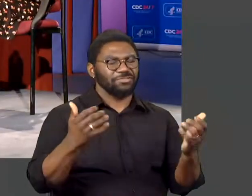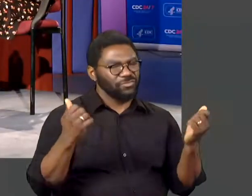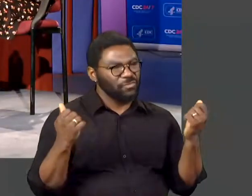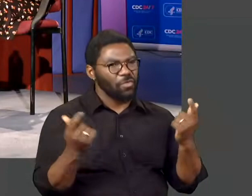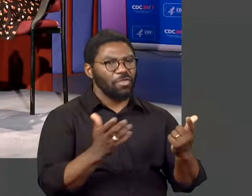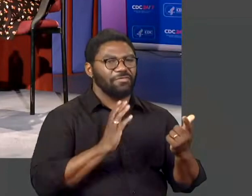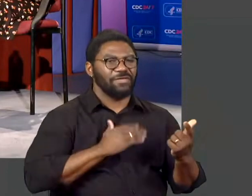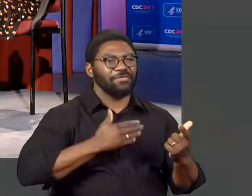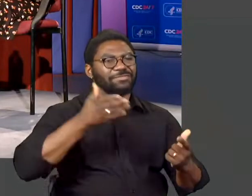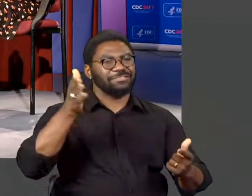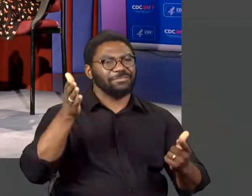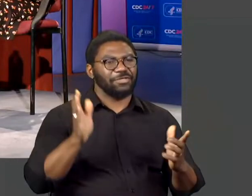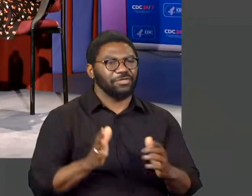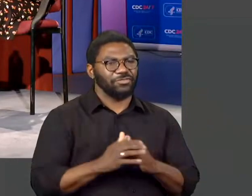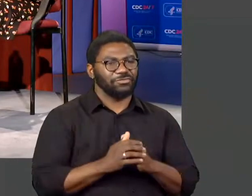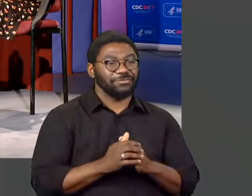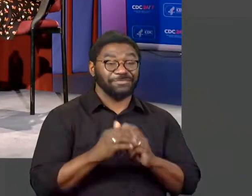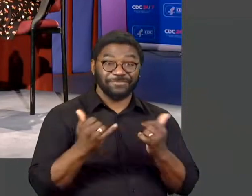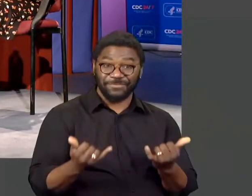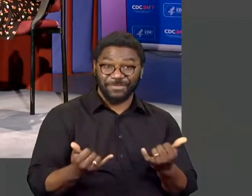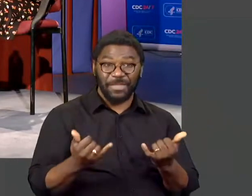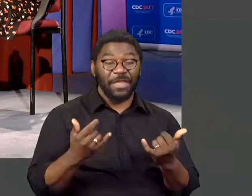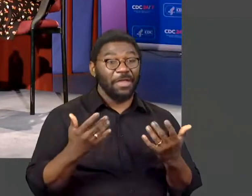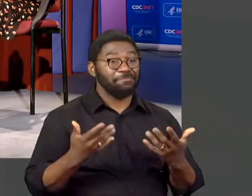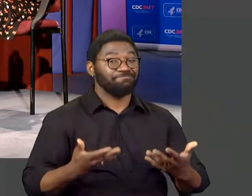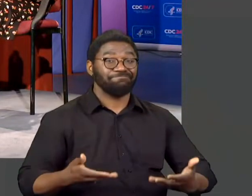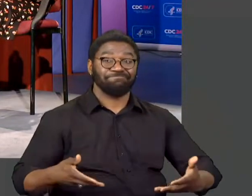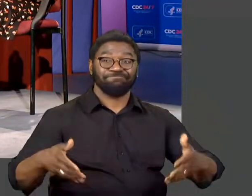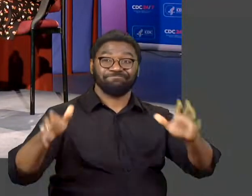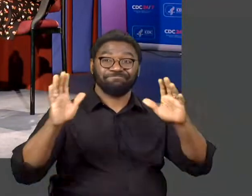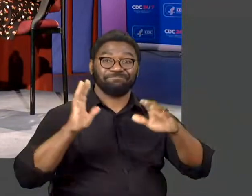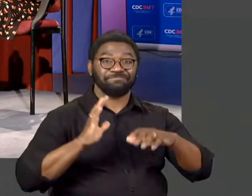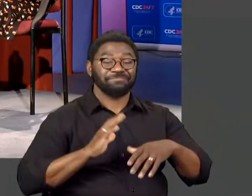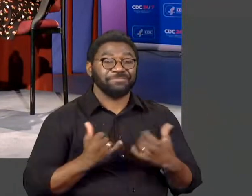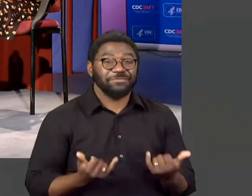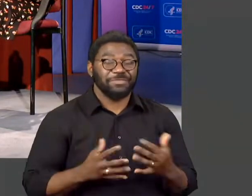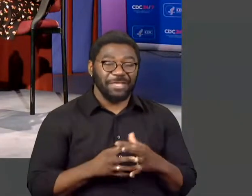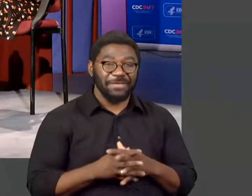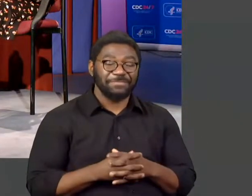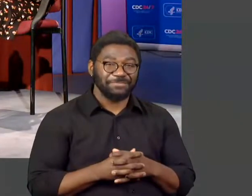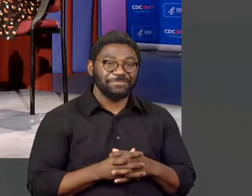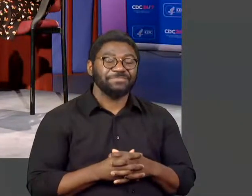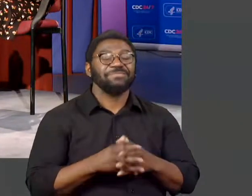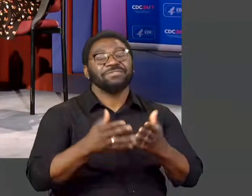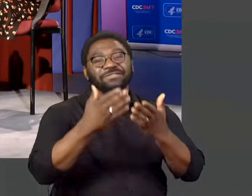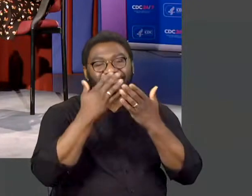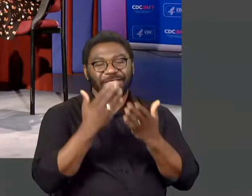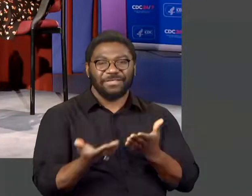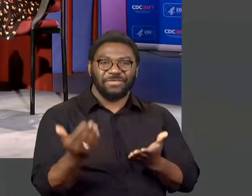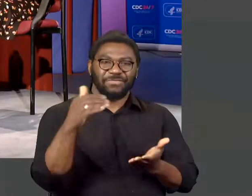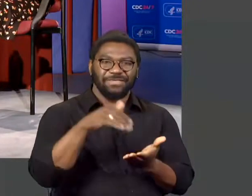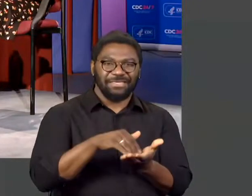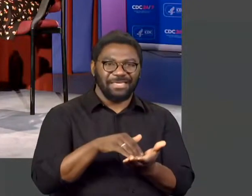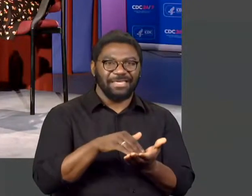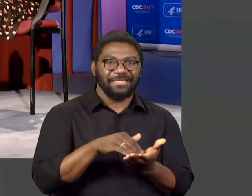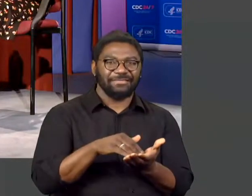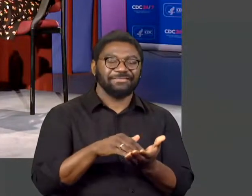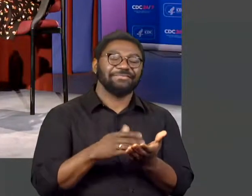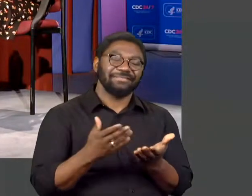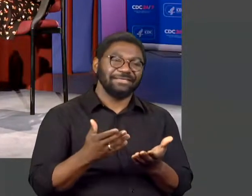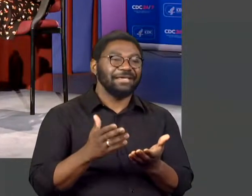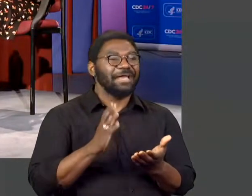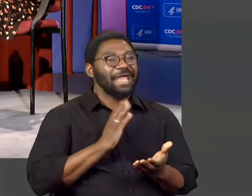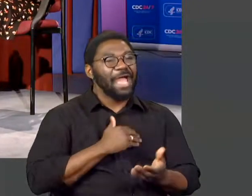our speakers. With that, we've reached the end of our time together today. Thank you again and again to